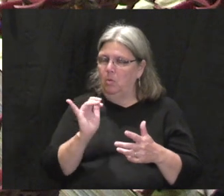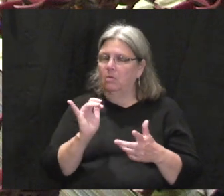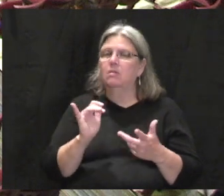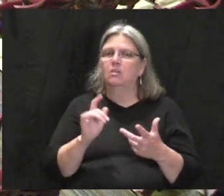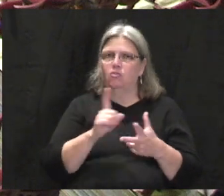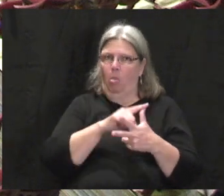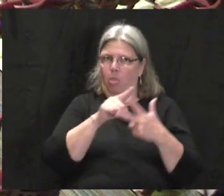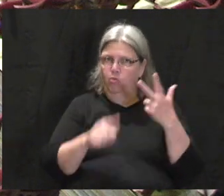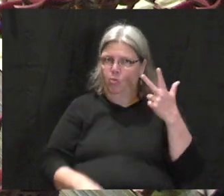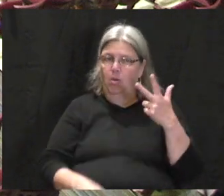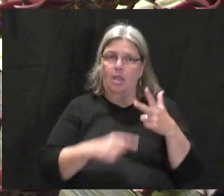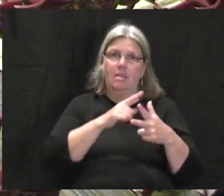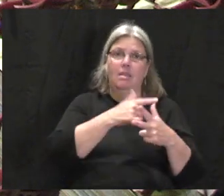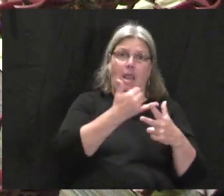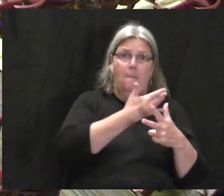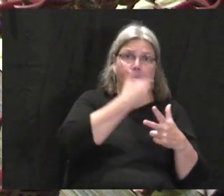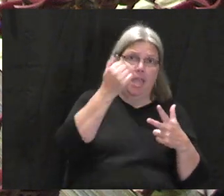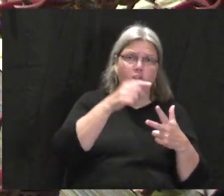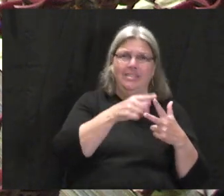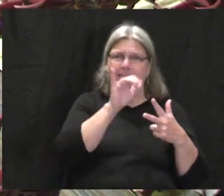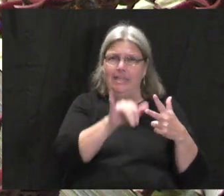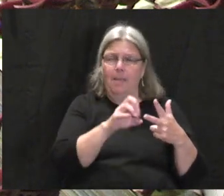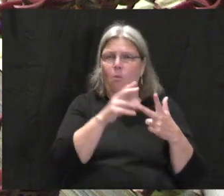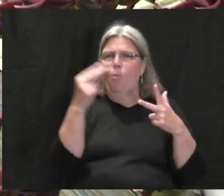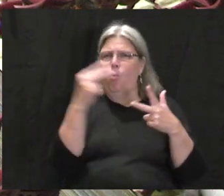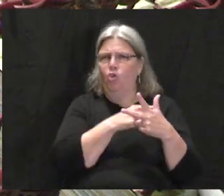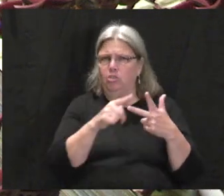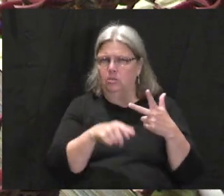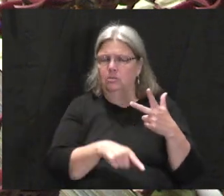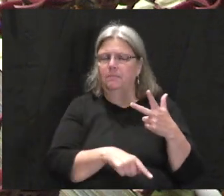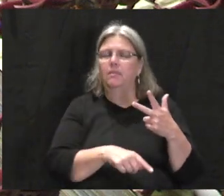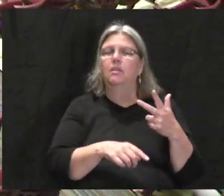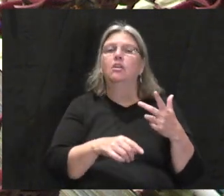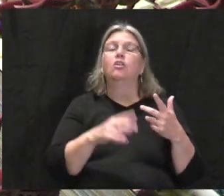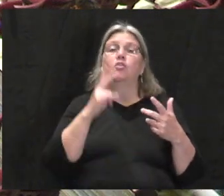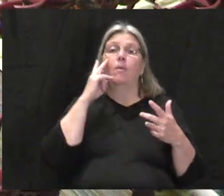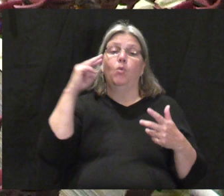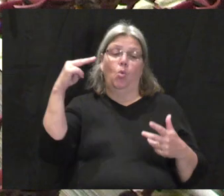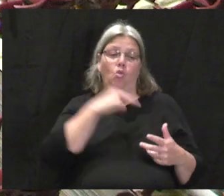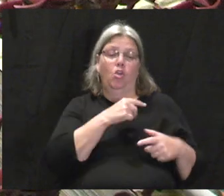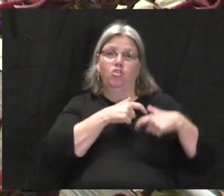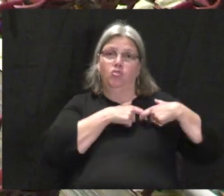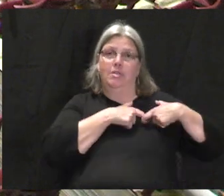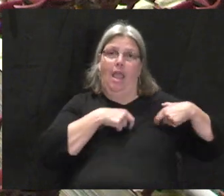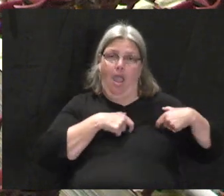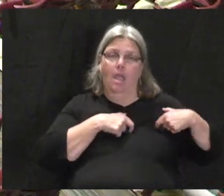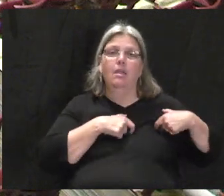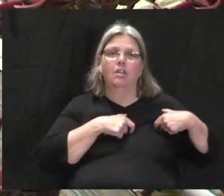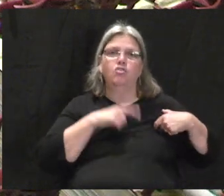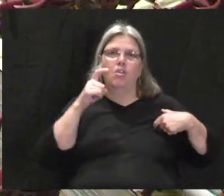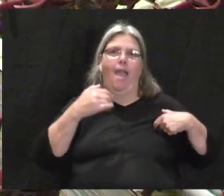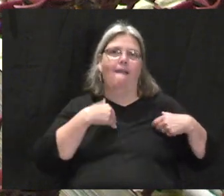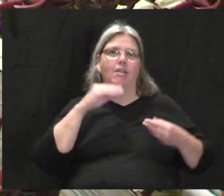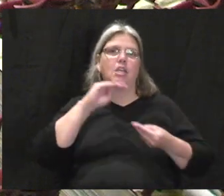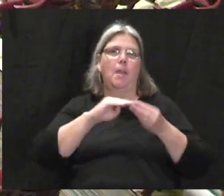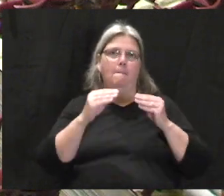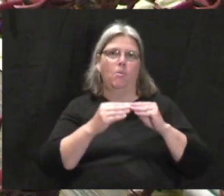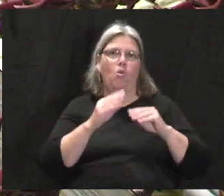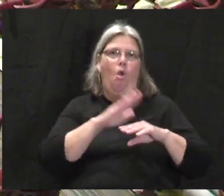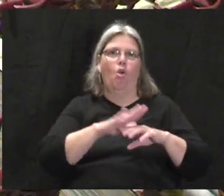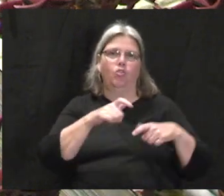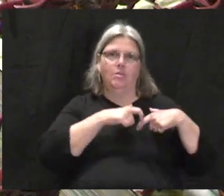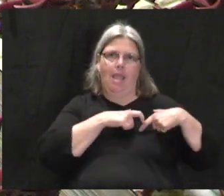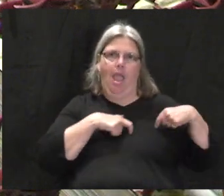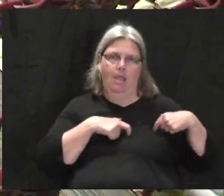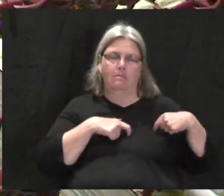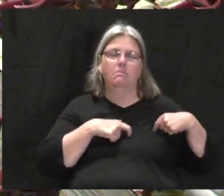If you are number 1 through 15, you're going to be in group 1. And before, don't anybody